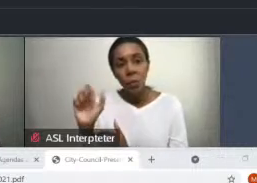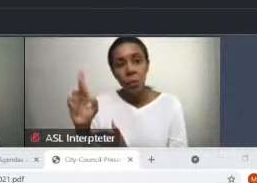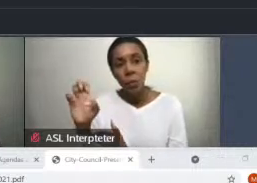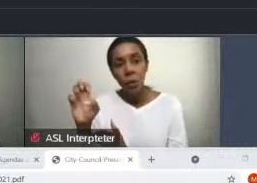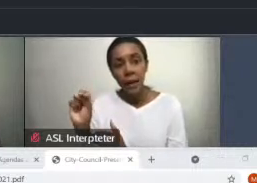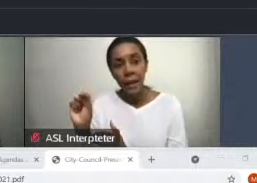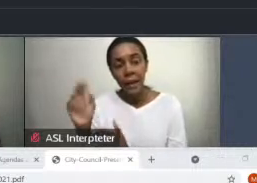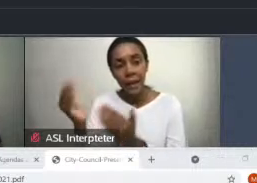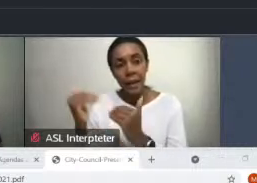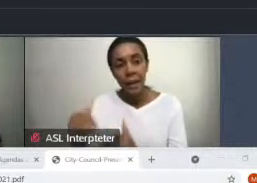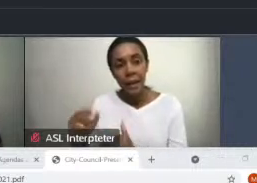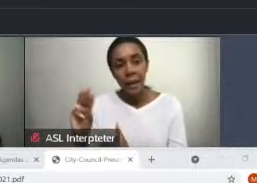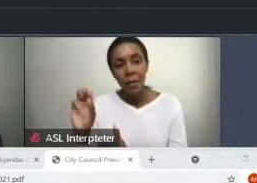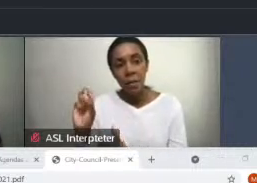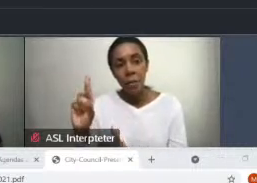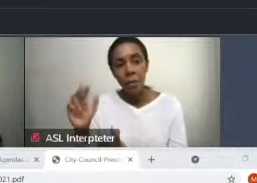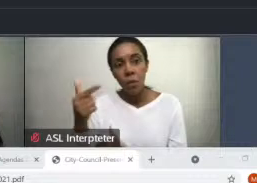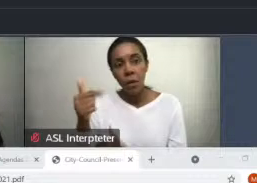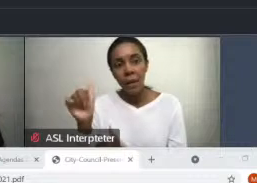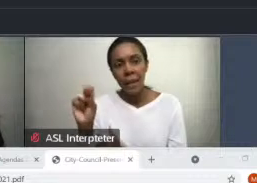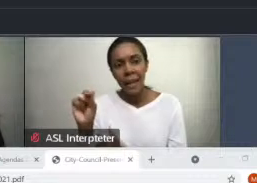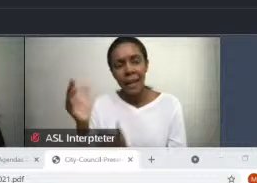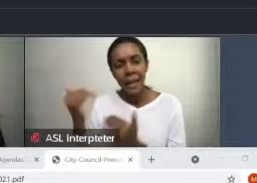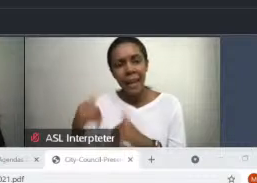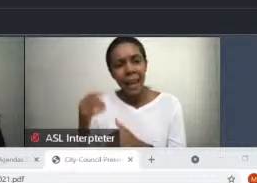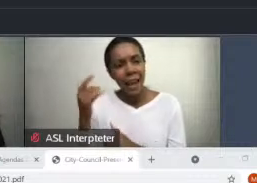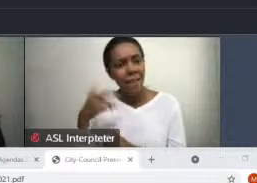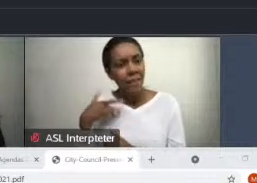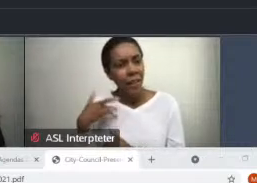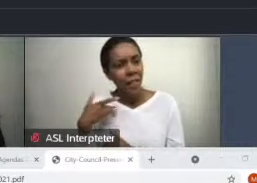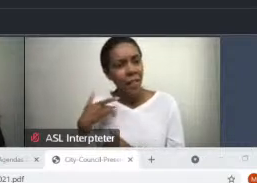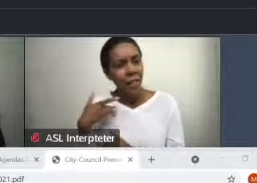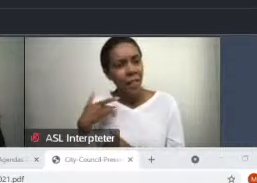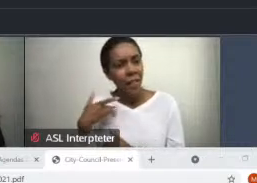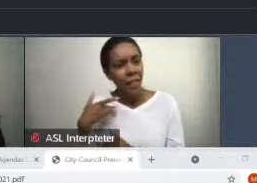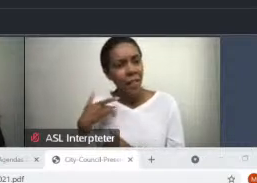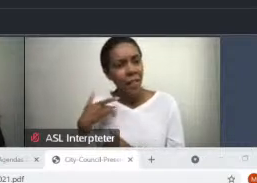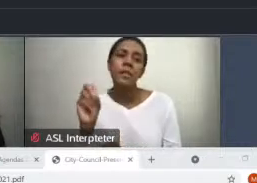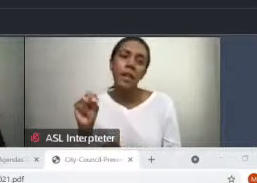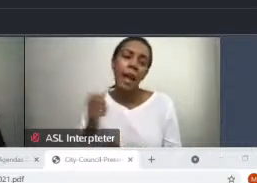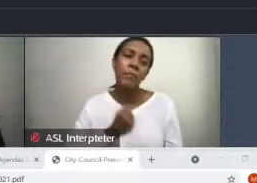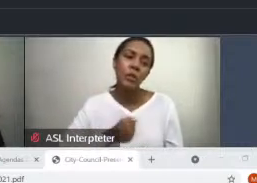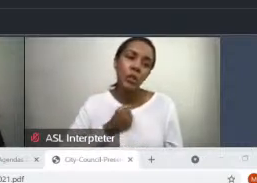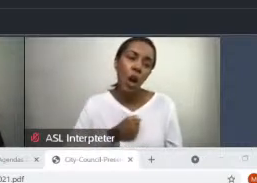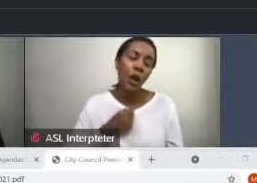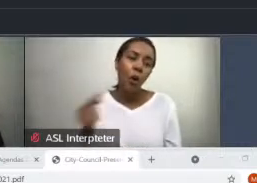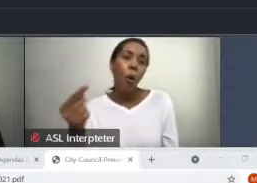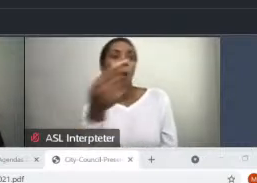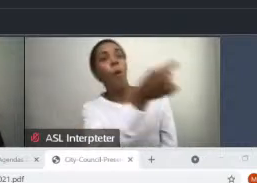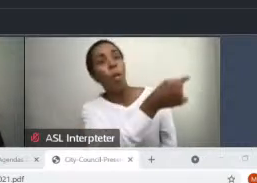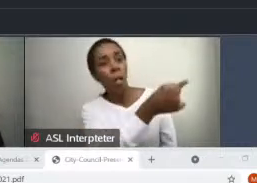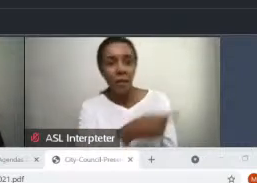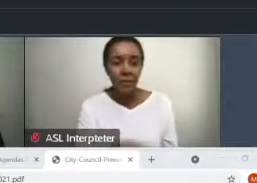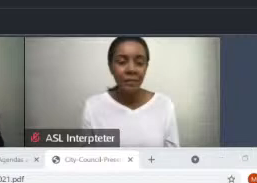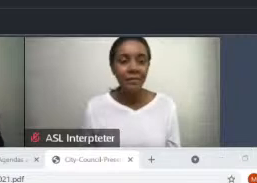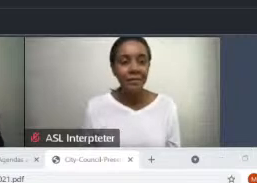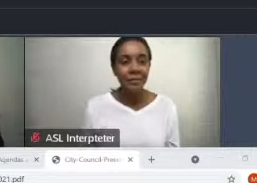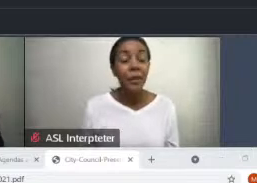Warren, Morgan, and I feel like I'm Councilwoman Johnson. I'm so sorry. Y'all will need. All